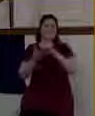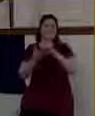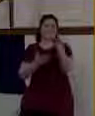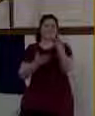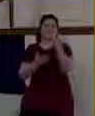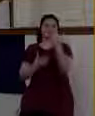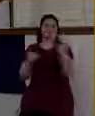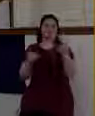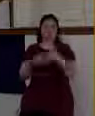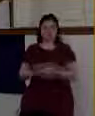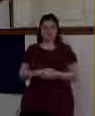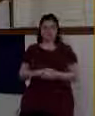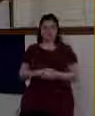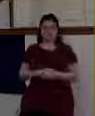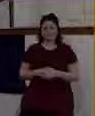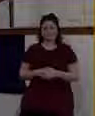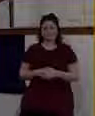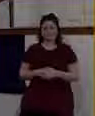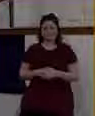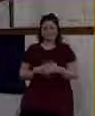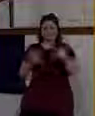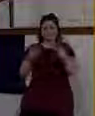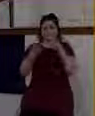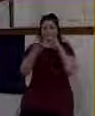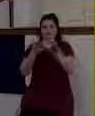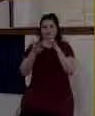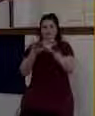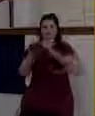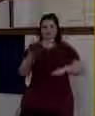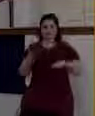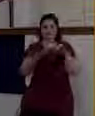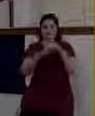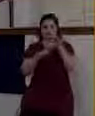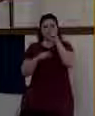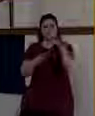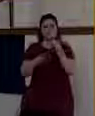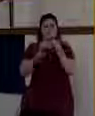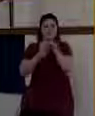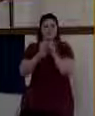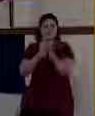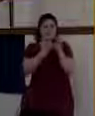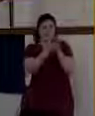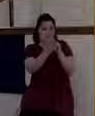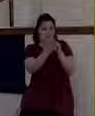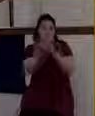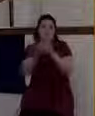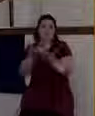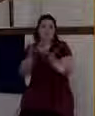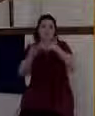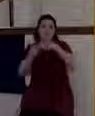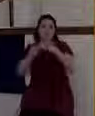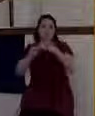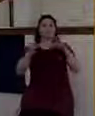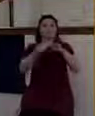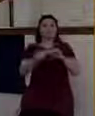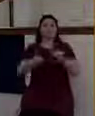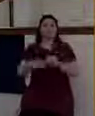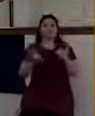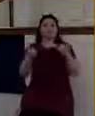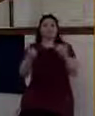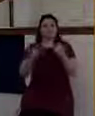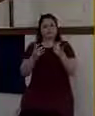13. We're studying the lives of kings in the Old Testament and learning from them, applying truth to life. And tonight we're going to look